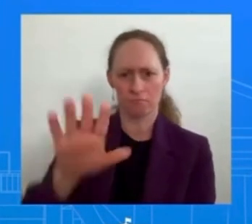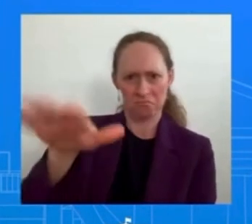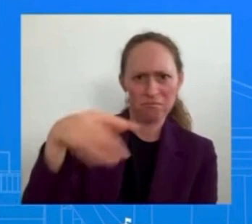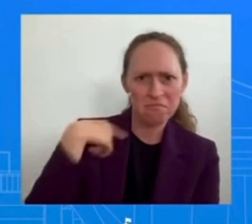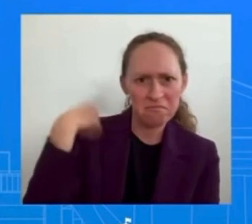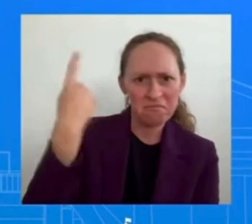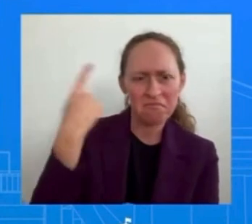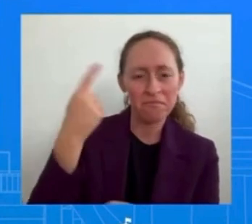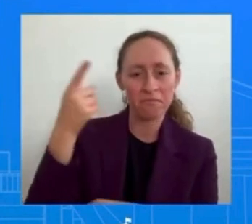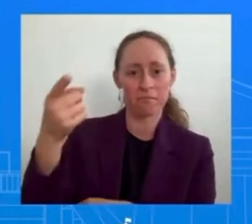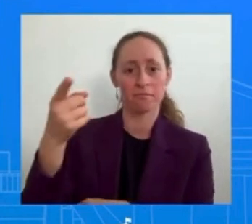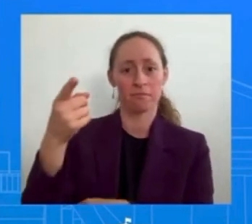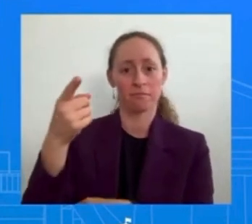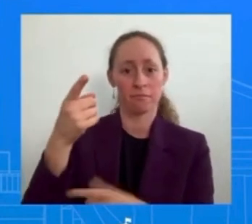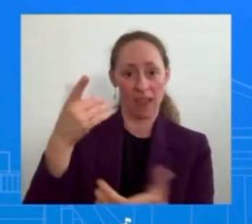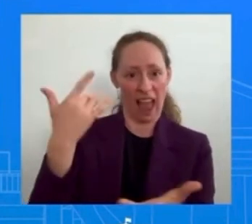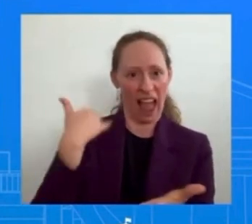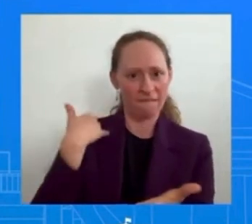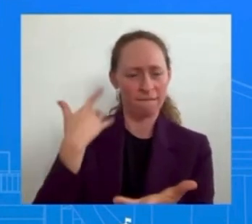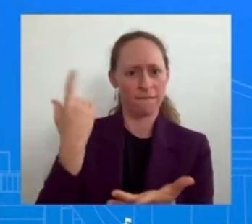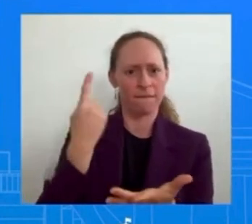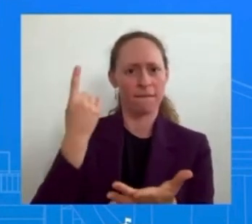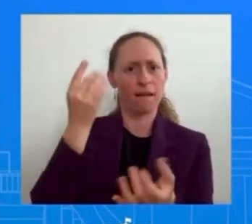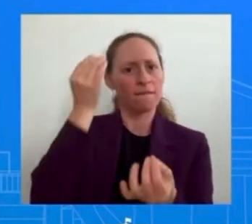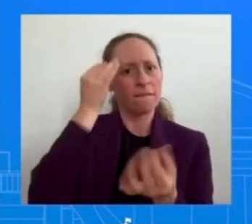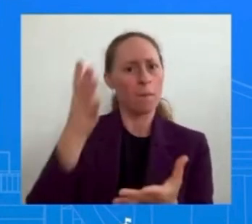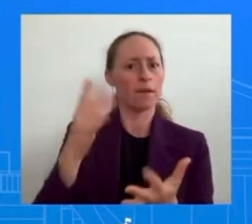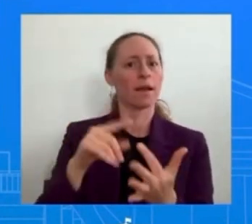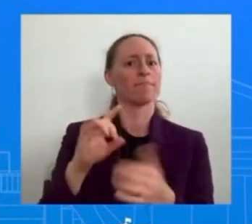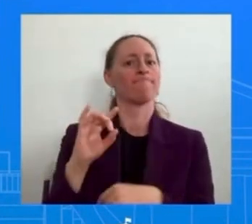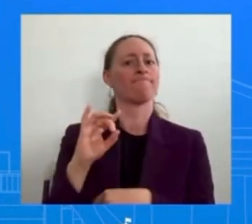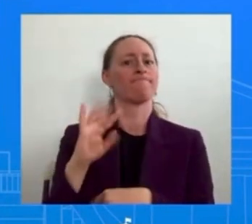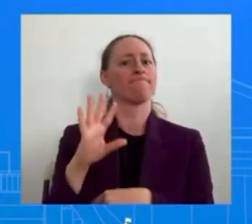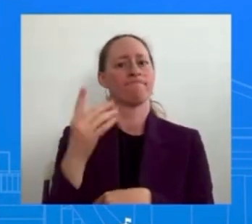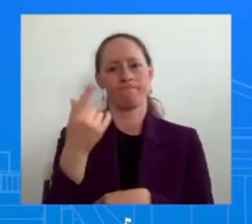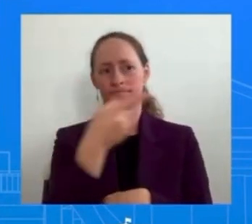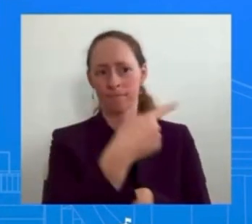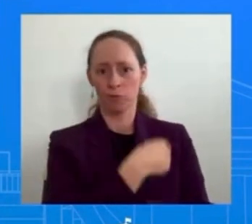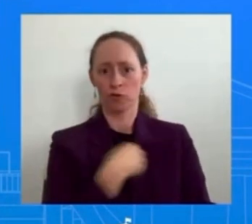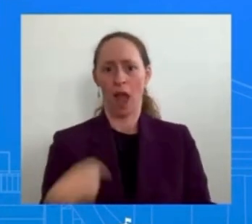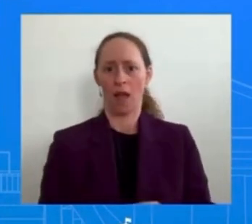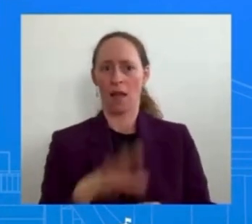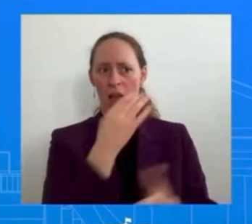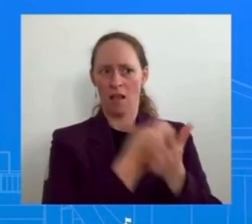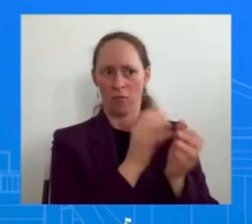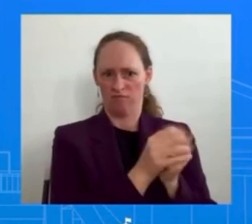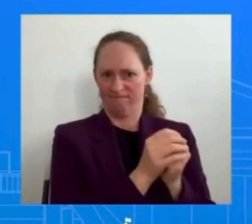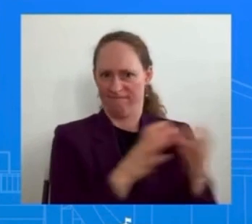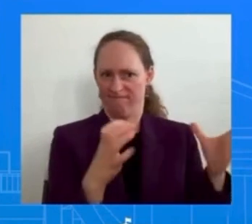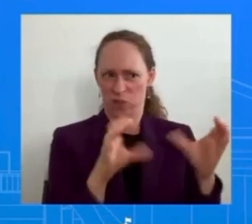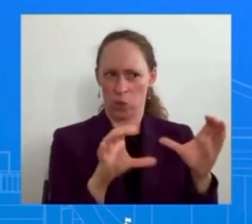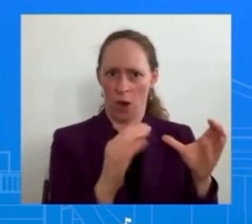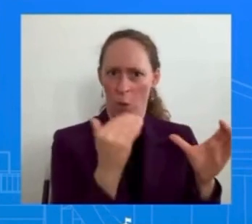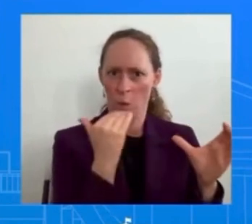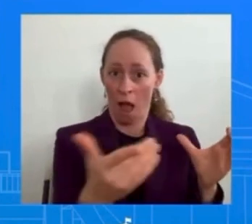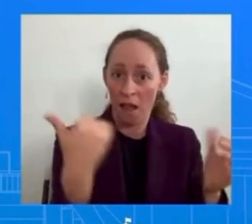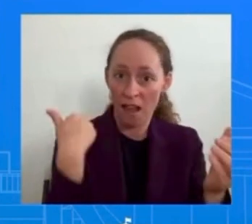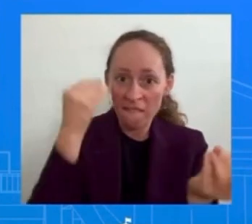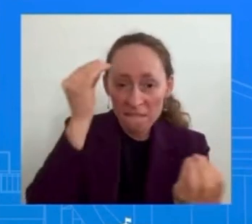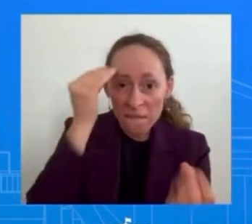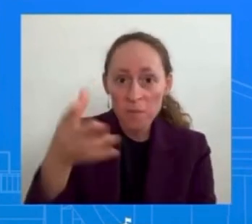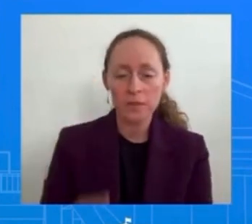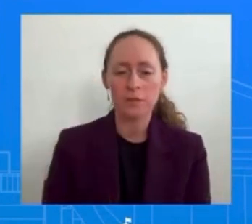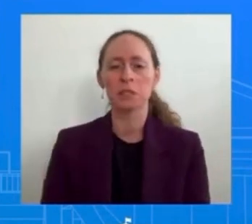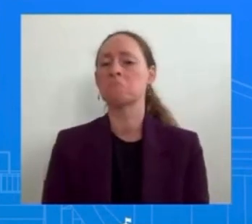new internal data or analysis to discuss or to share at this time, but we have all seen the reports of the economic